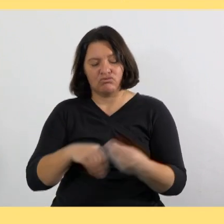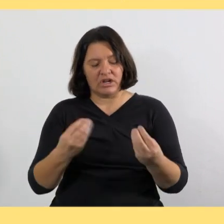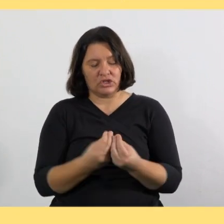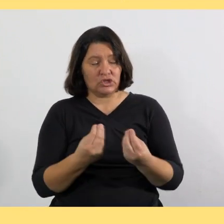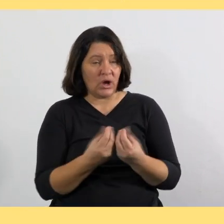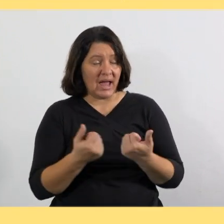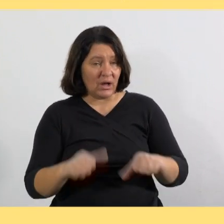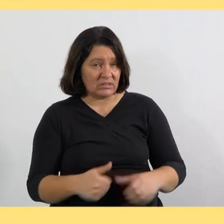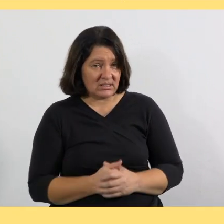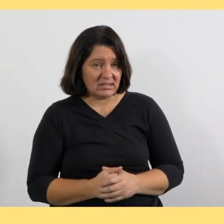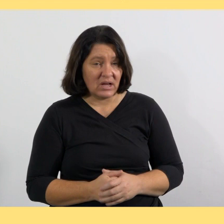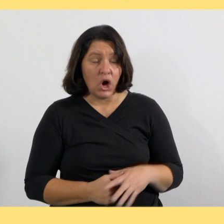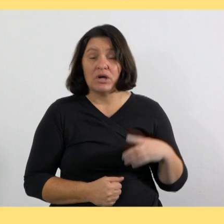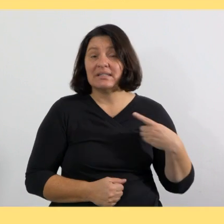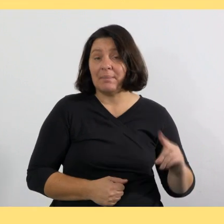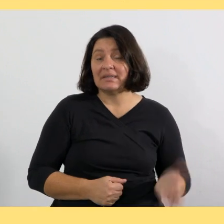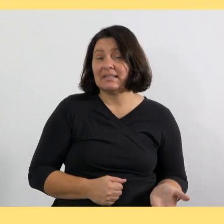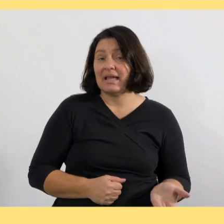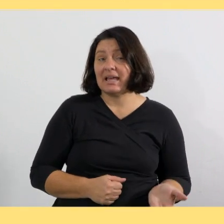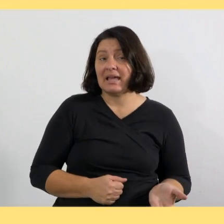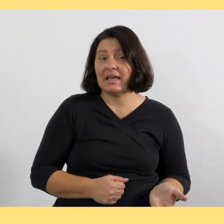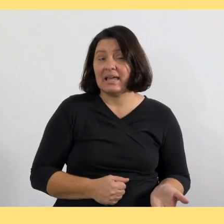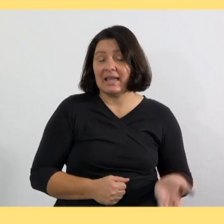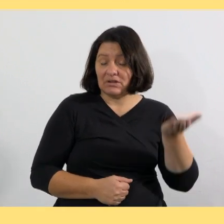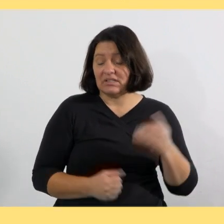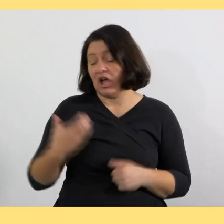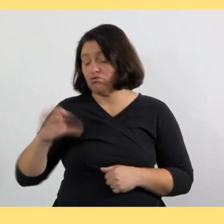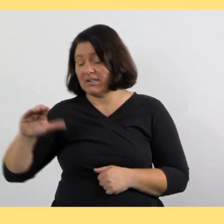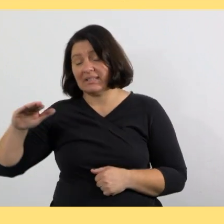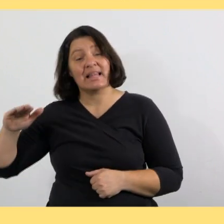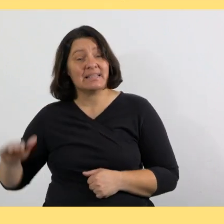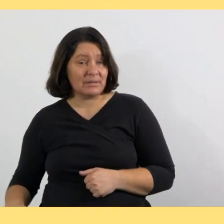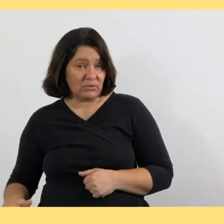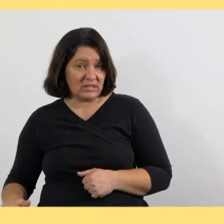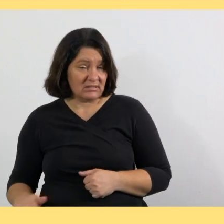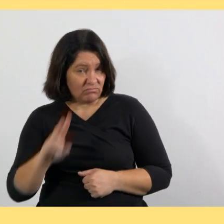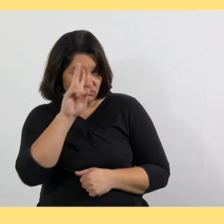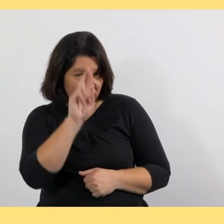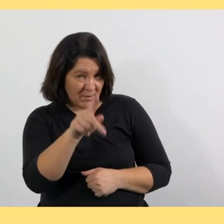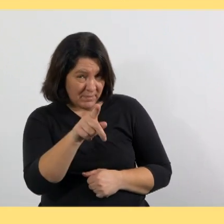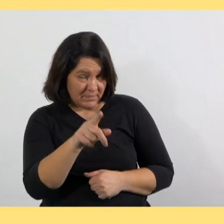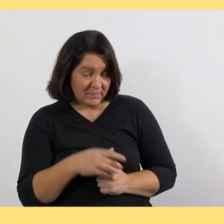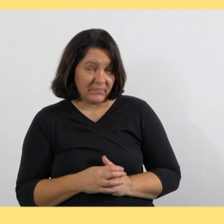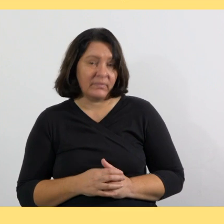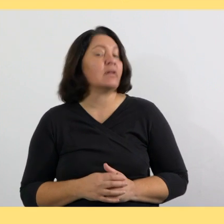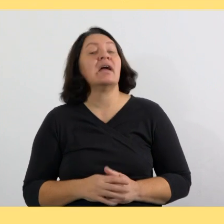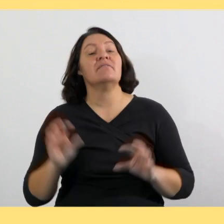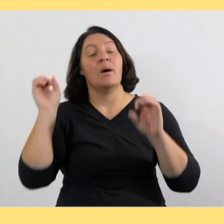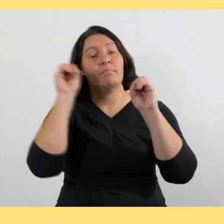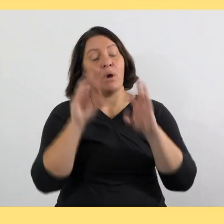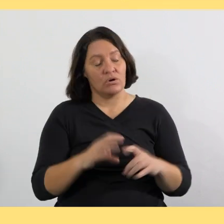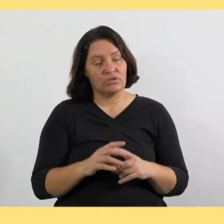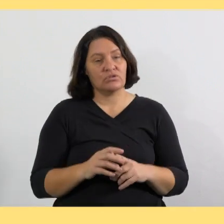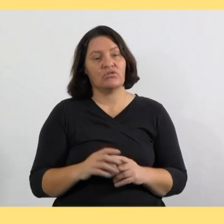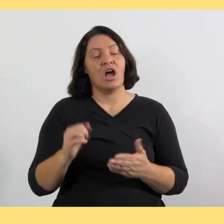side, it increases. And on the credit side, this account will decrease. When I'm posting from my creditors journal, this simply means